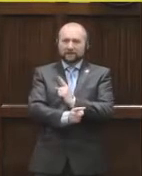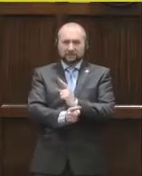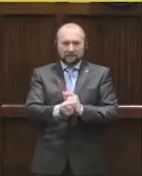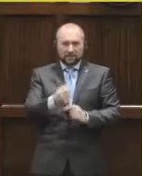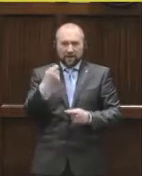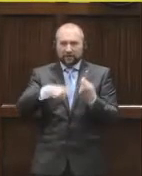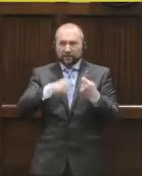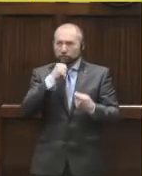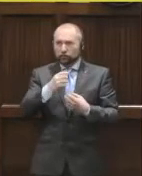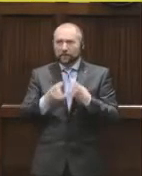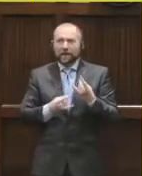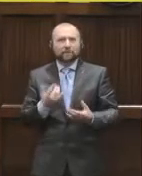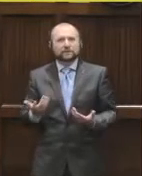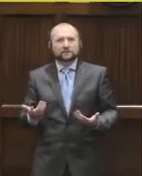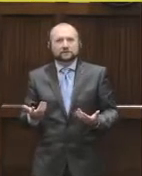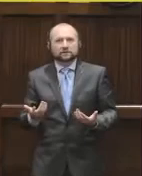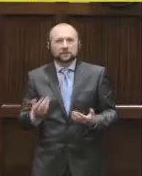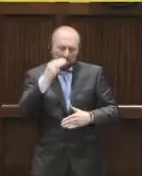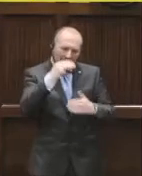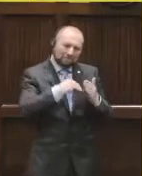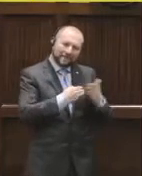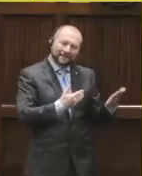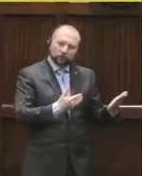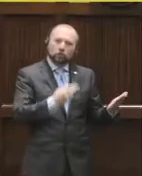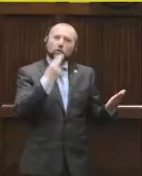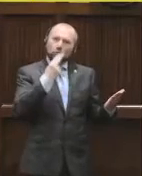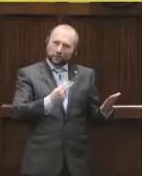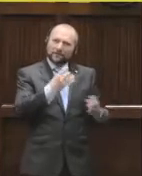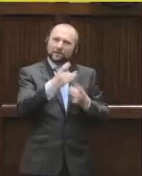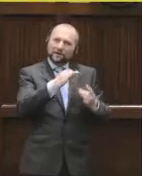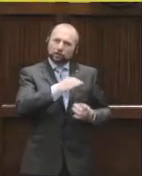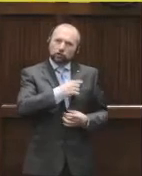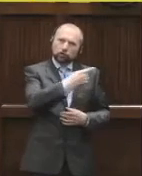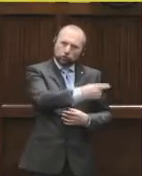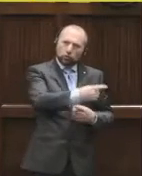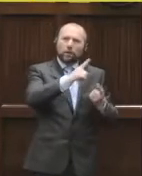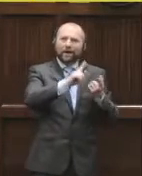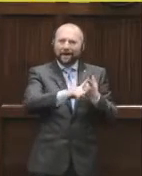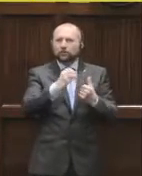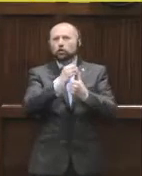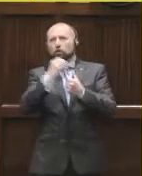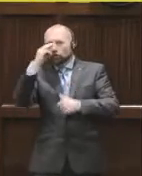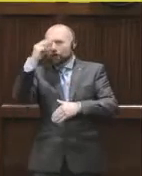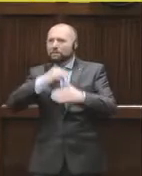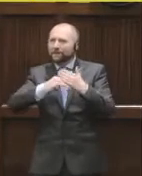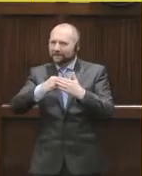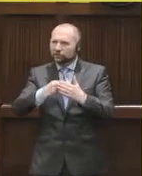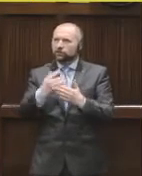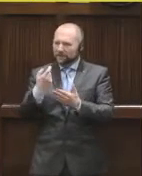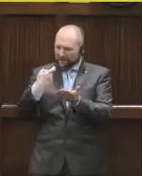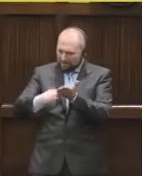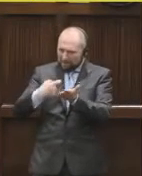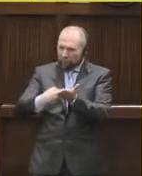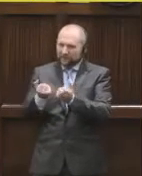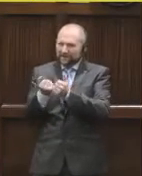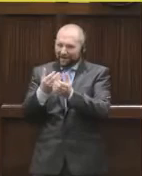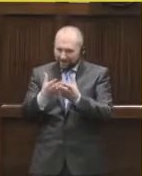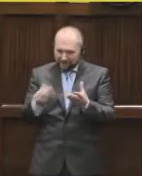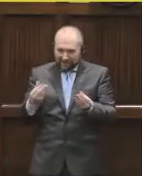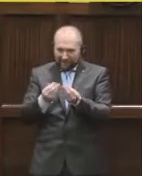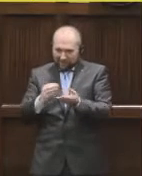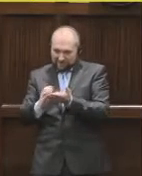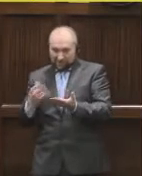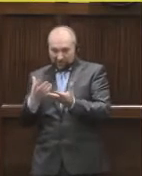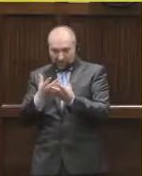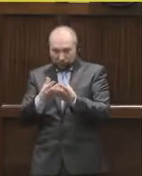ensure, Minister, with your good self and other ministers, that the money is put behind it, the resources are behind it and